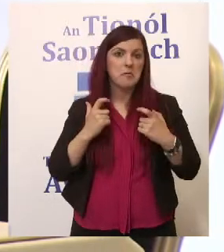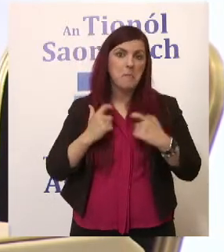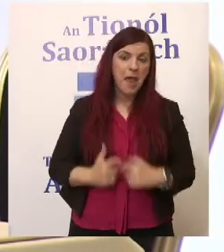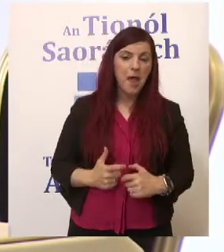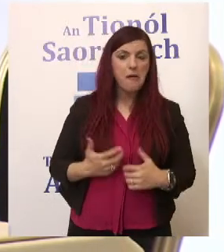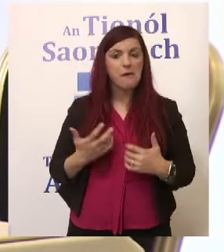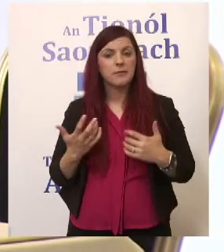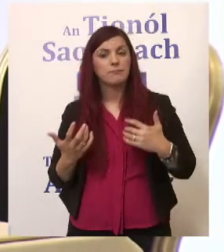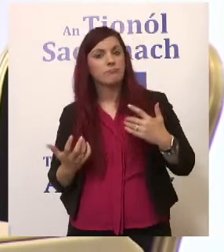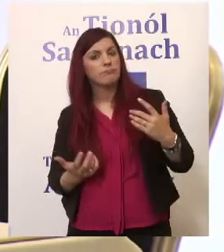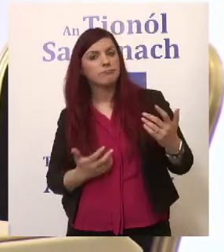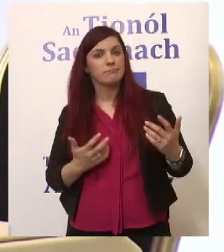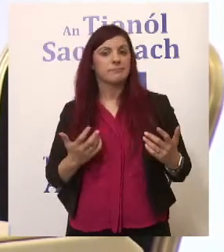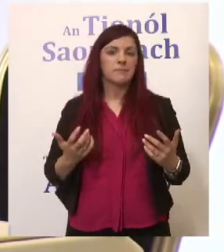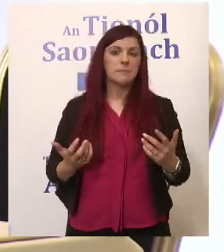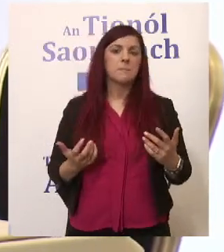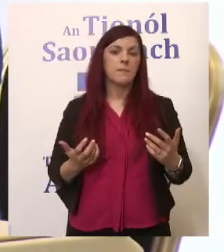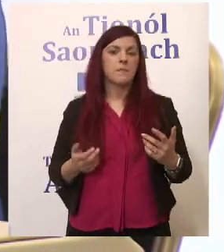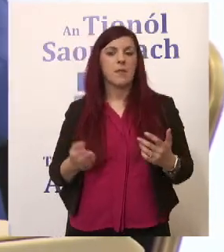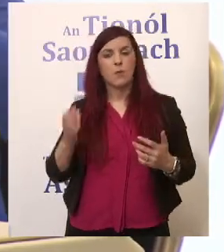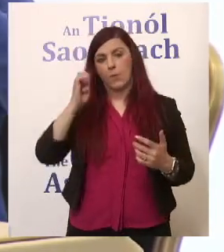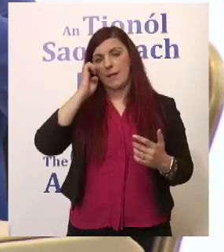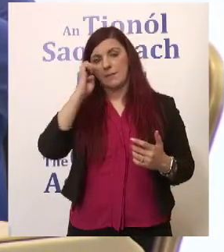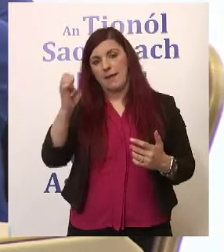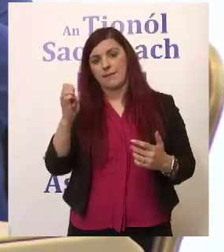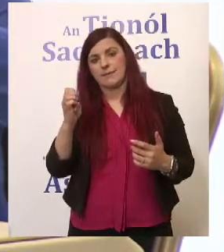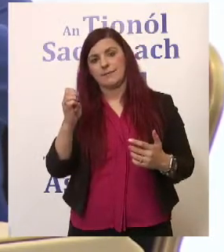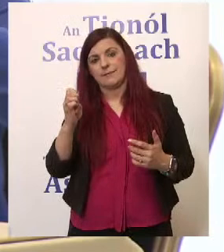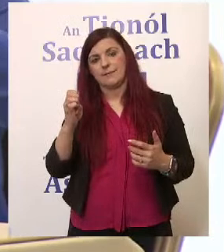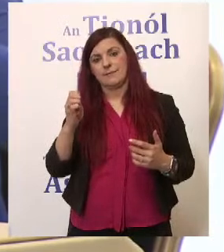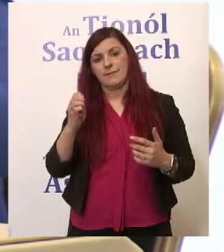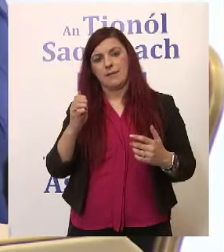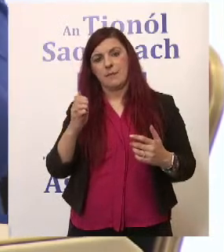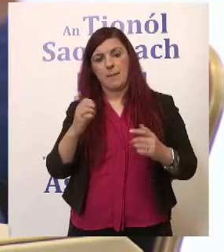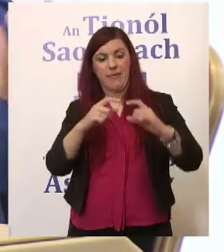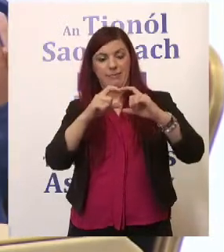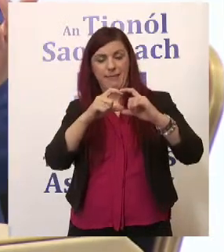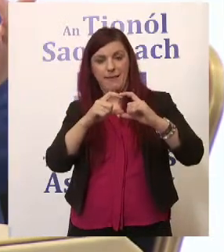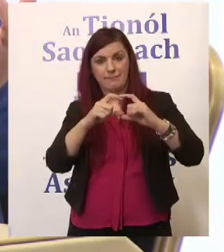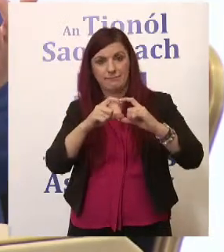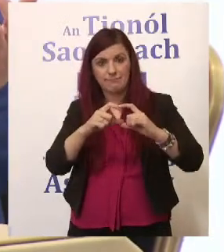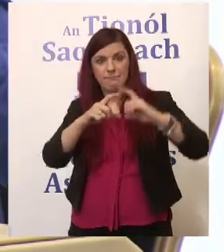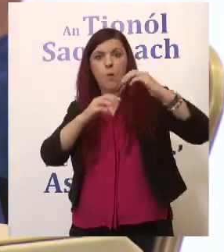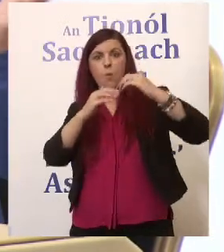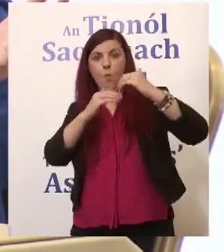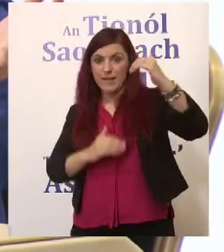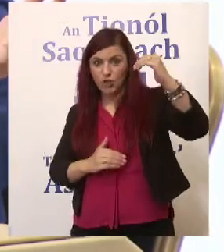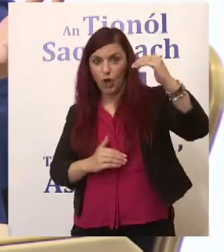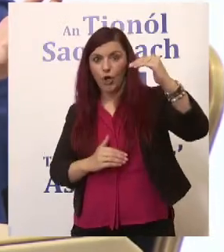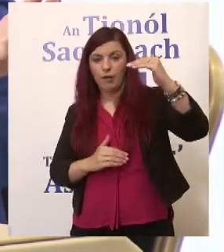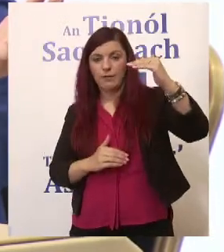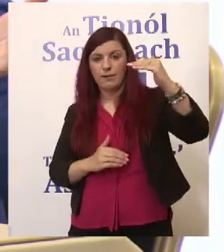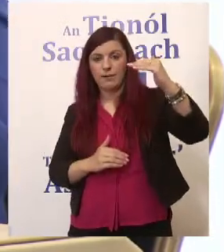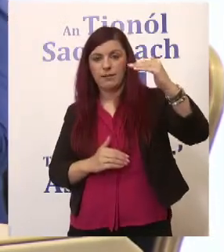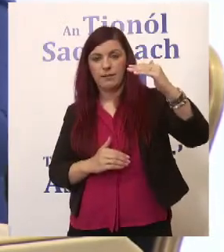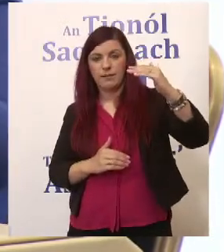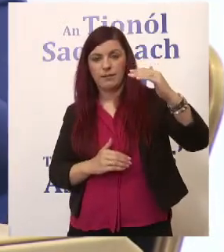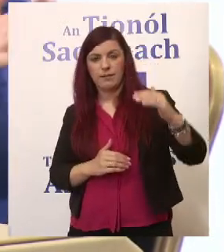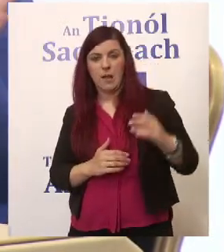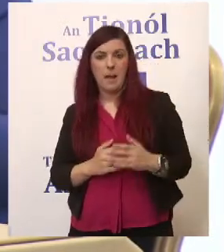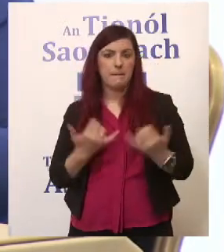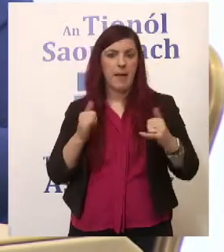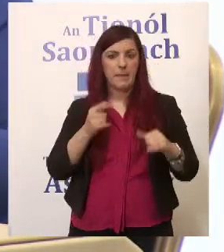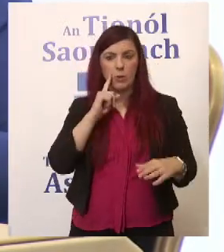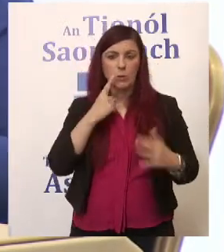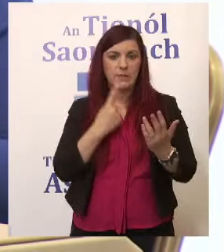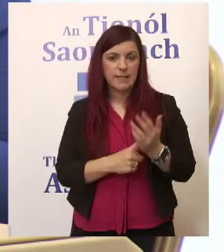could recommend that that spectrum could be either widened very considerably. You might decide it